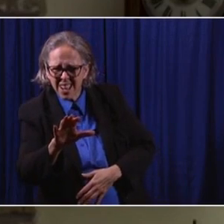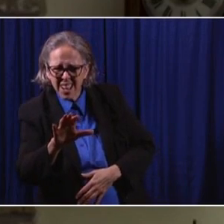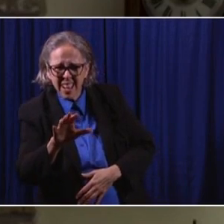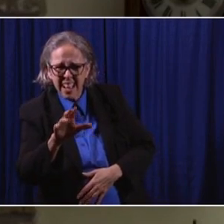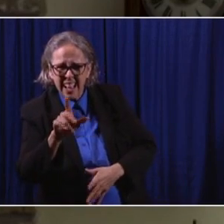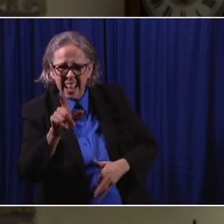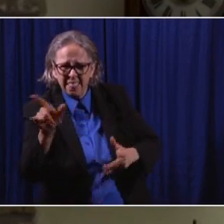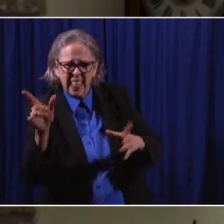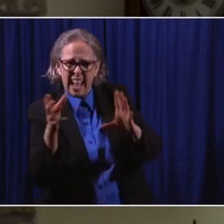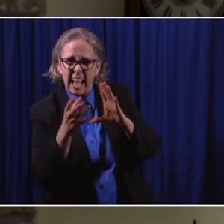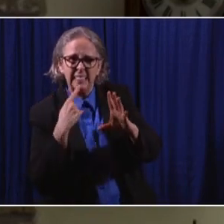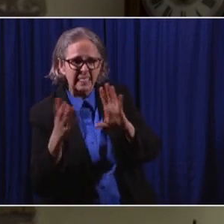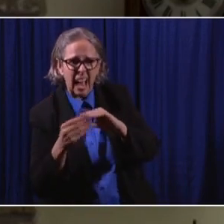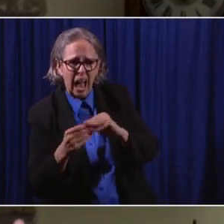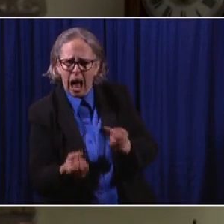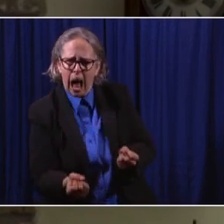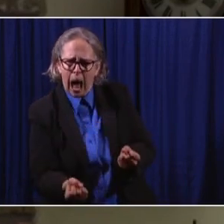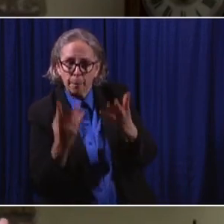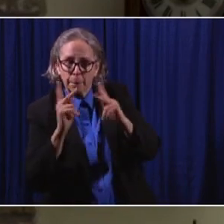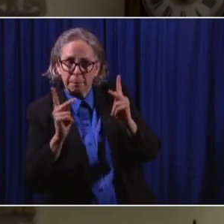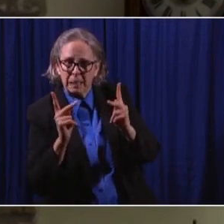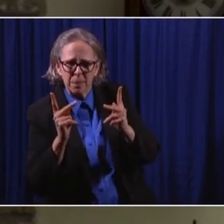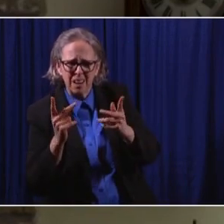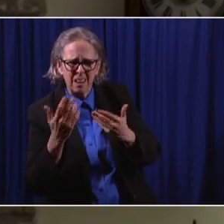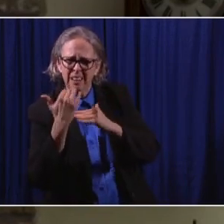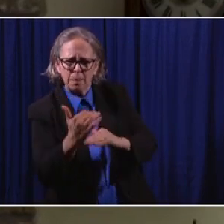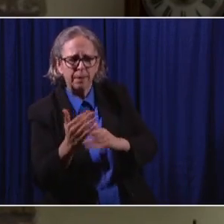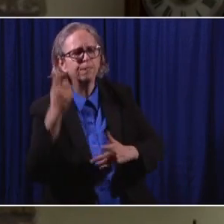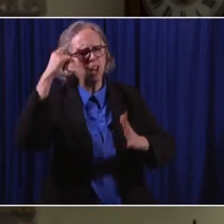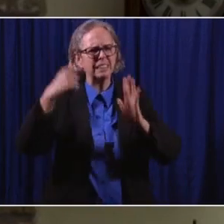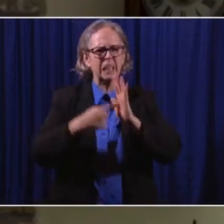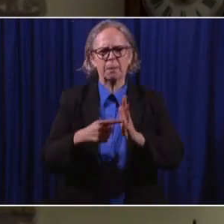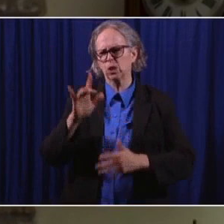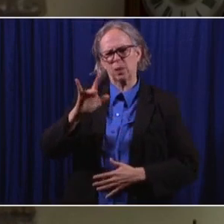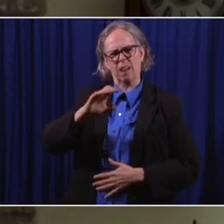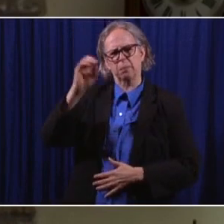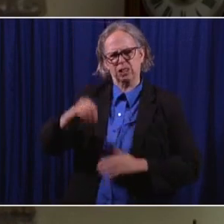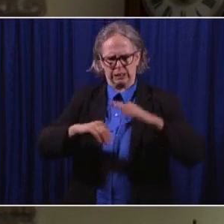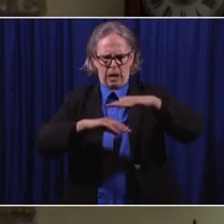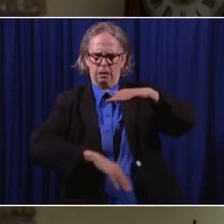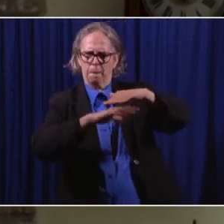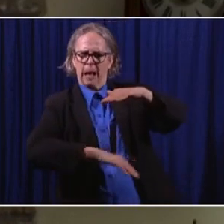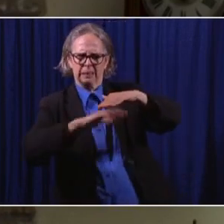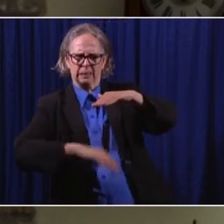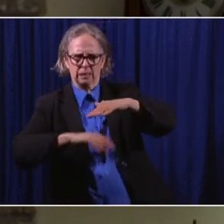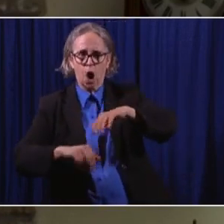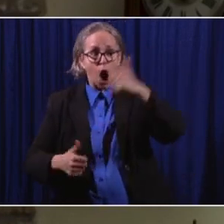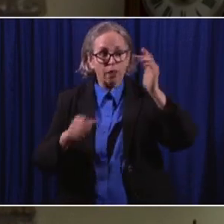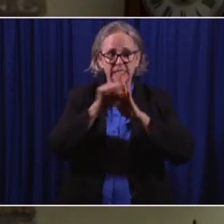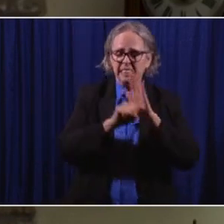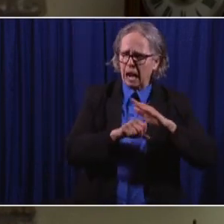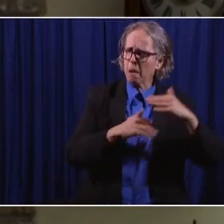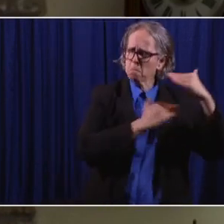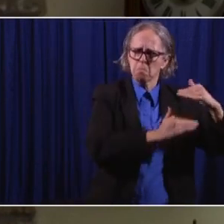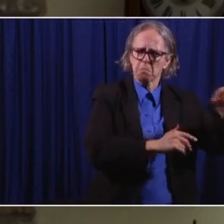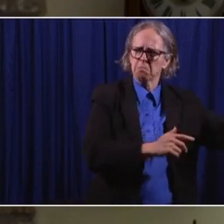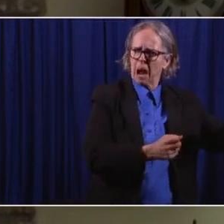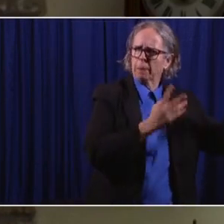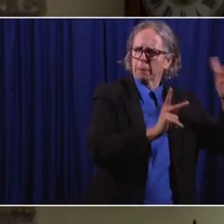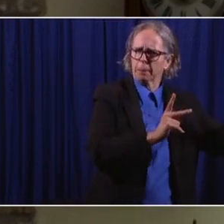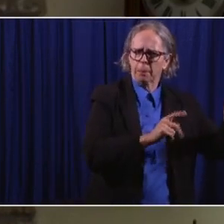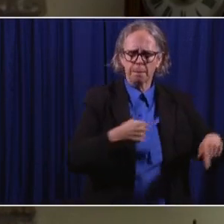people, 25%. Some states went to 25%. Some states went to 50%. And they said, look, we will go by, we